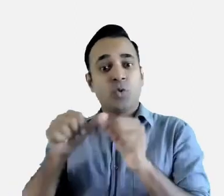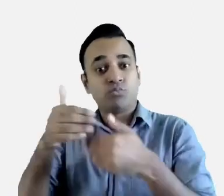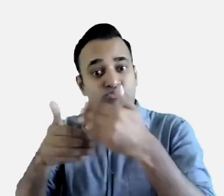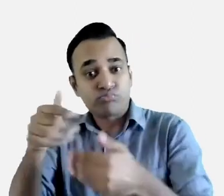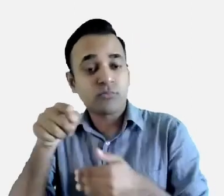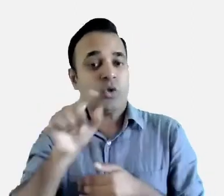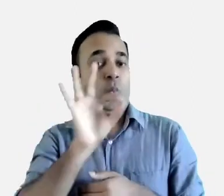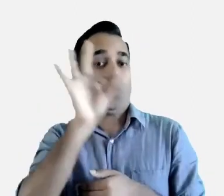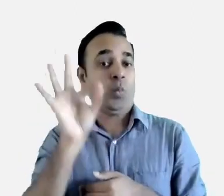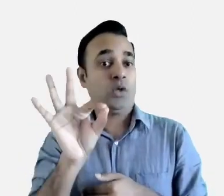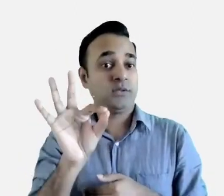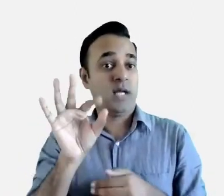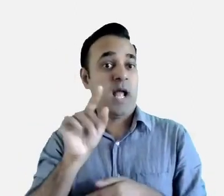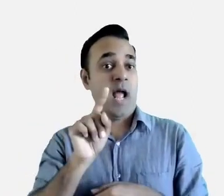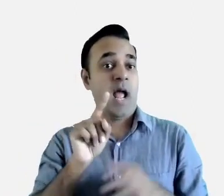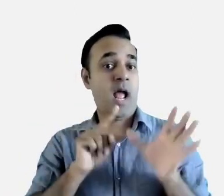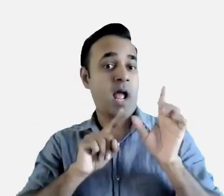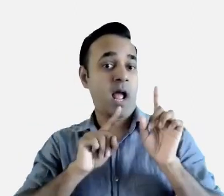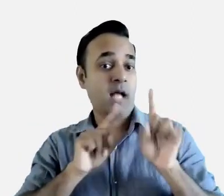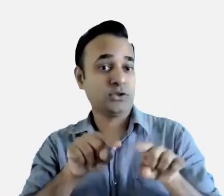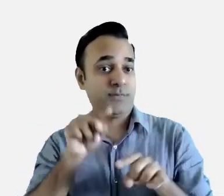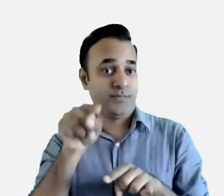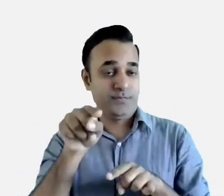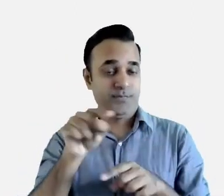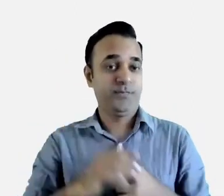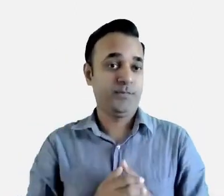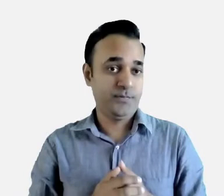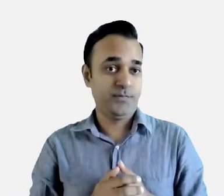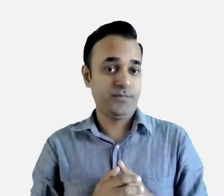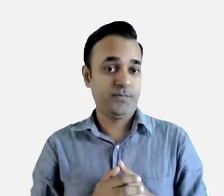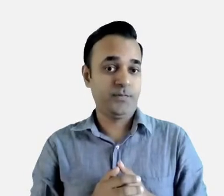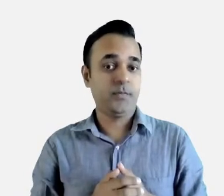return to Mr. Lopez. Can you hear me, sir?